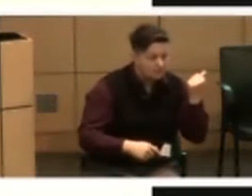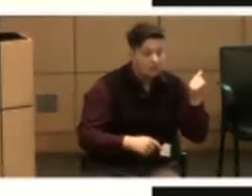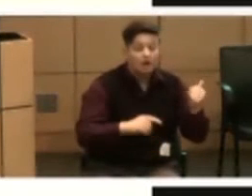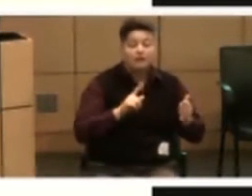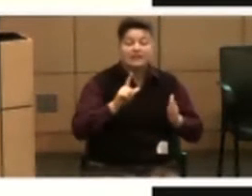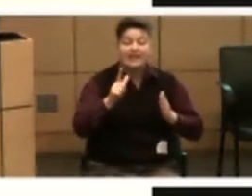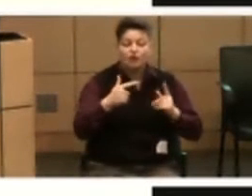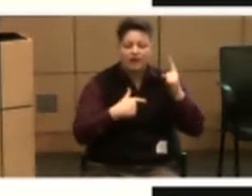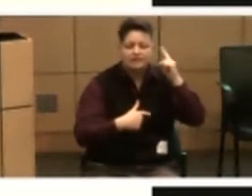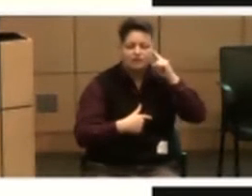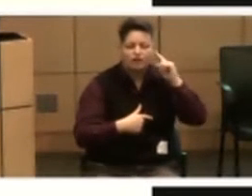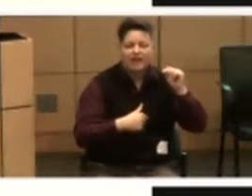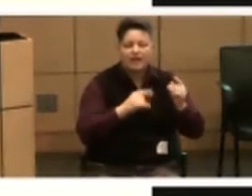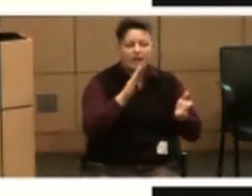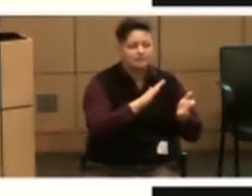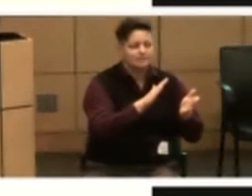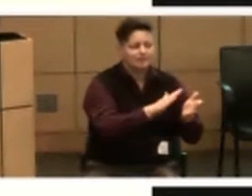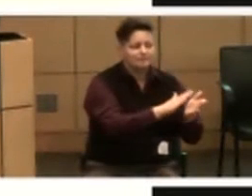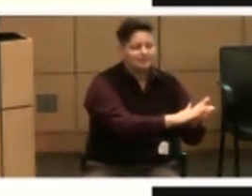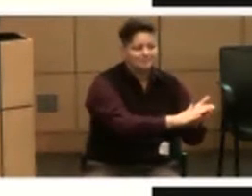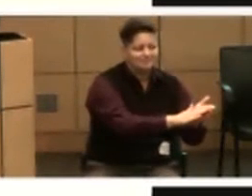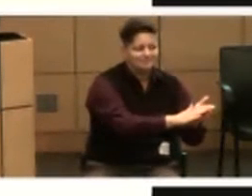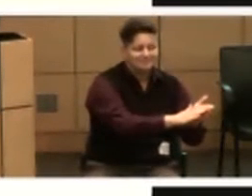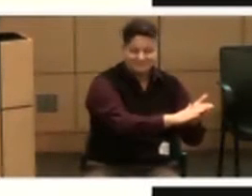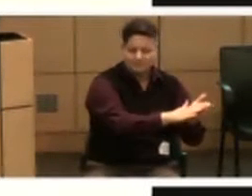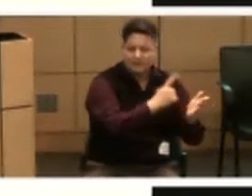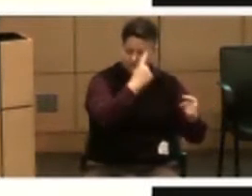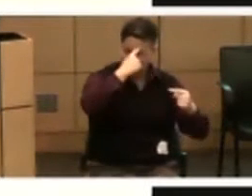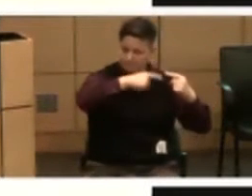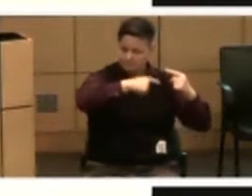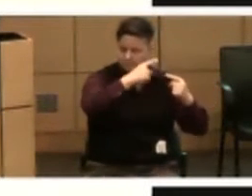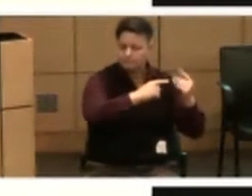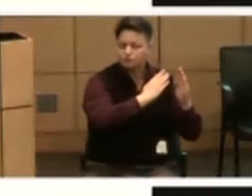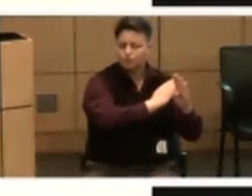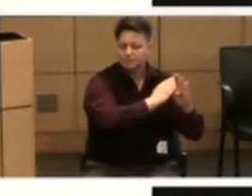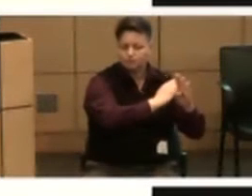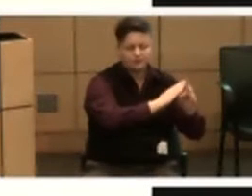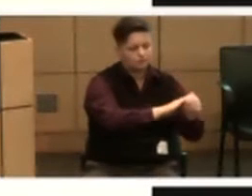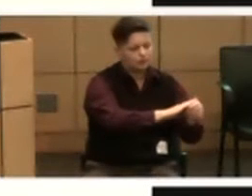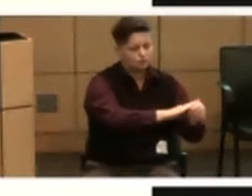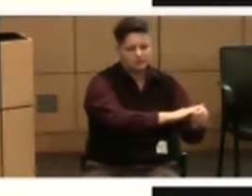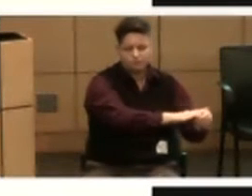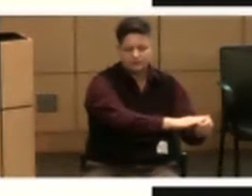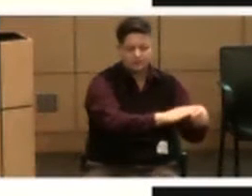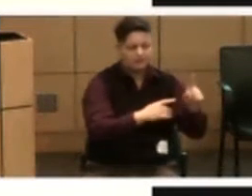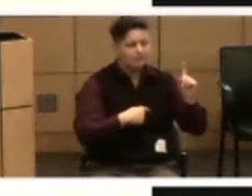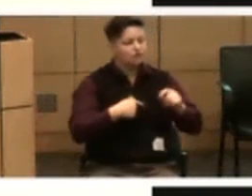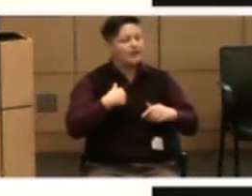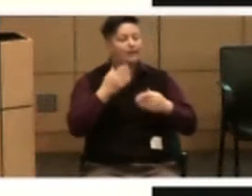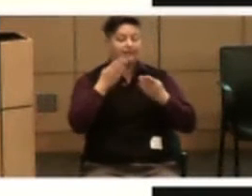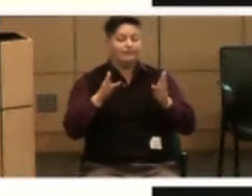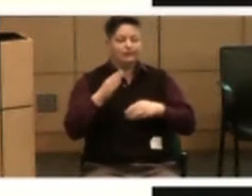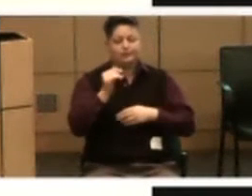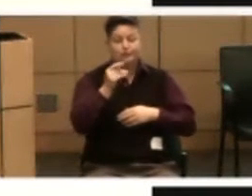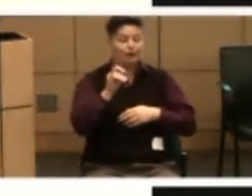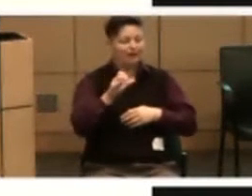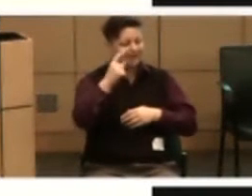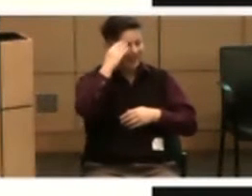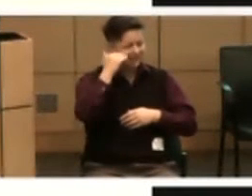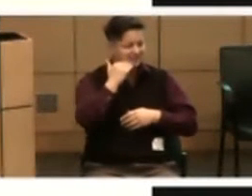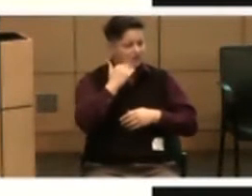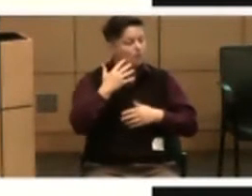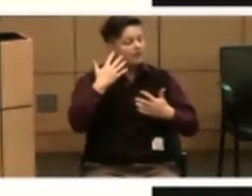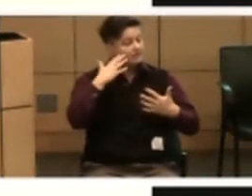quick schematic. Here we have just a generic head, and we have sounds that are